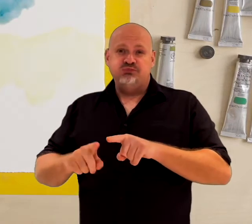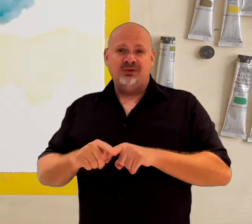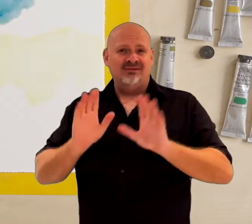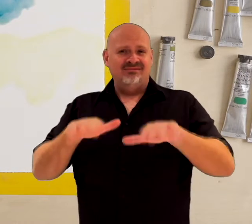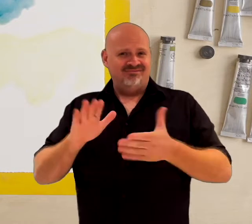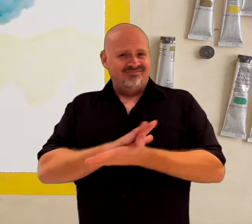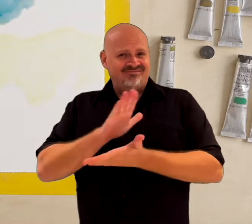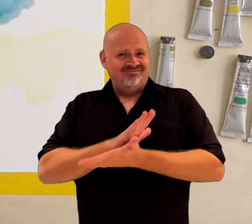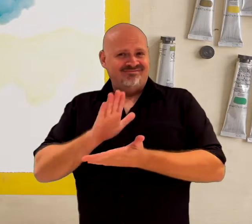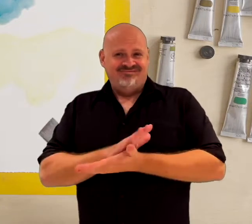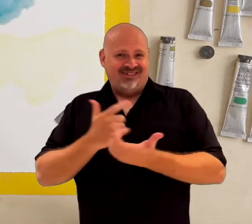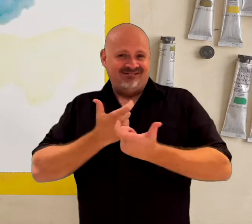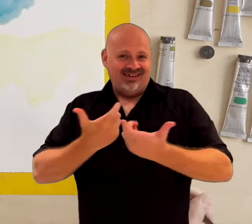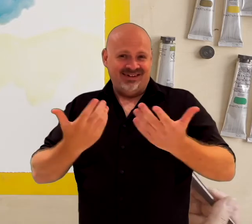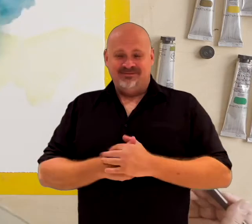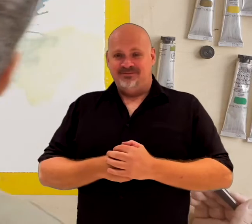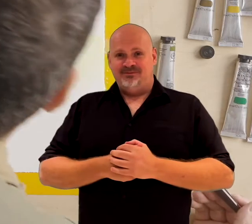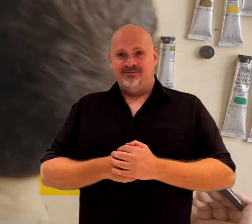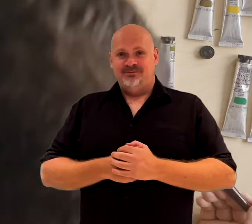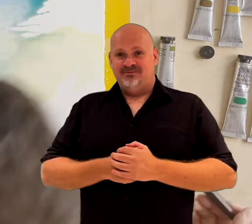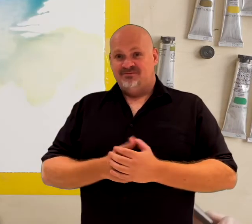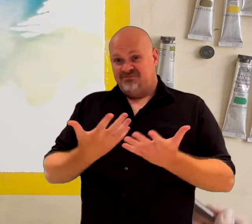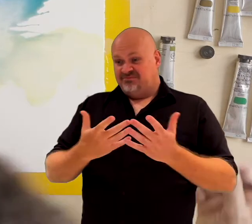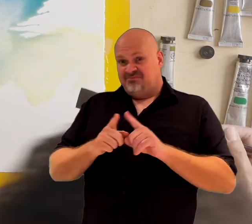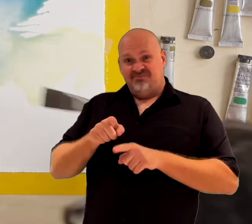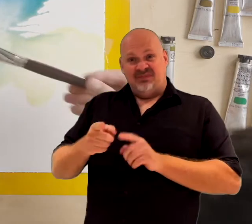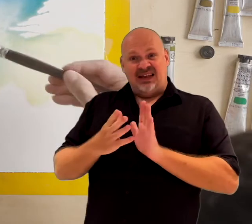Like that, for example. You can even blow on it.